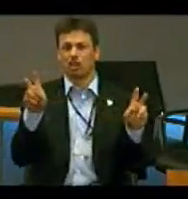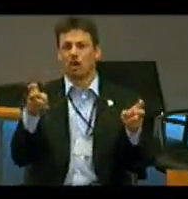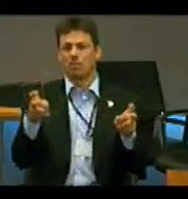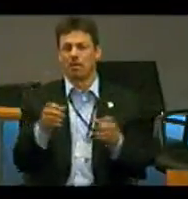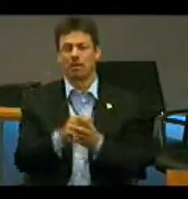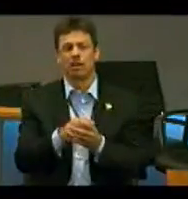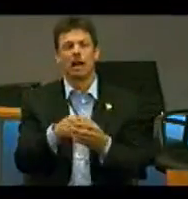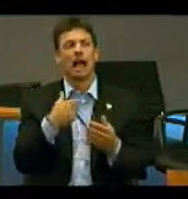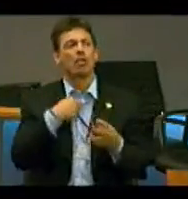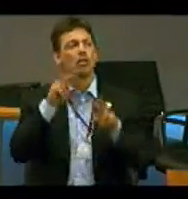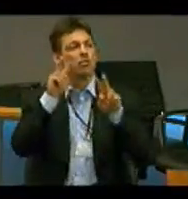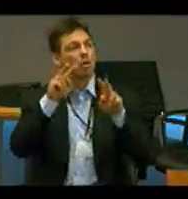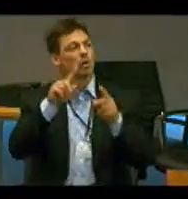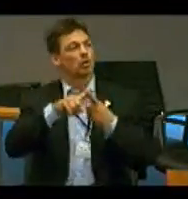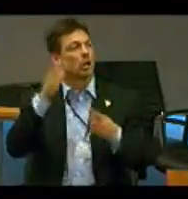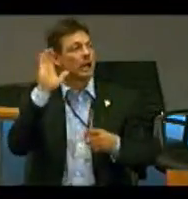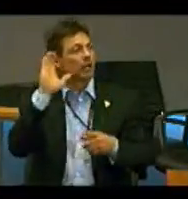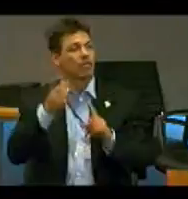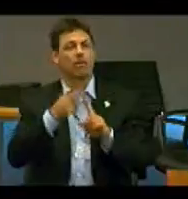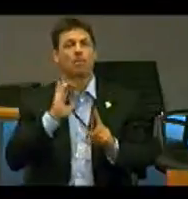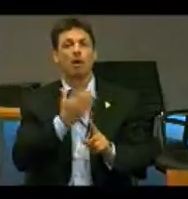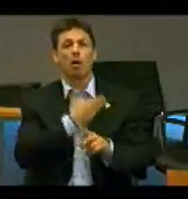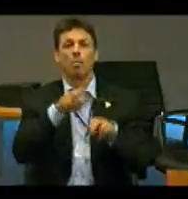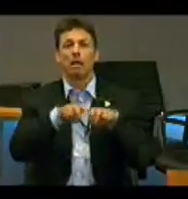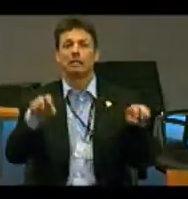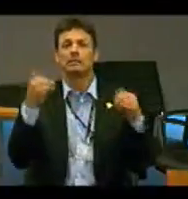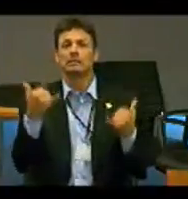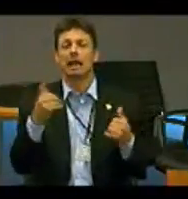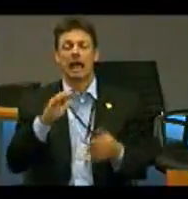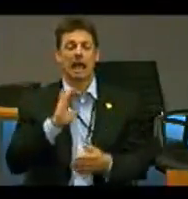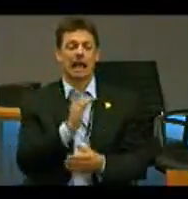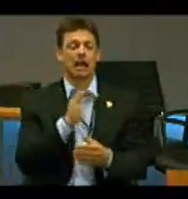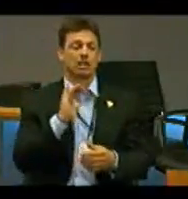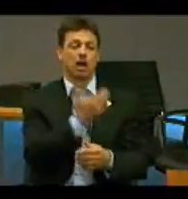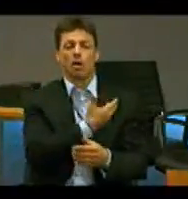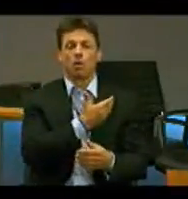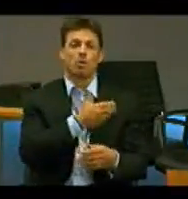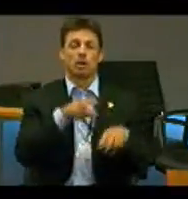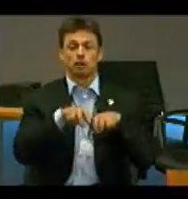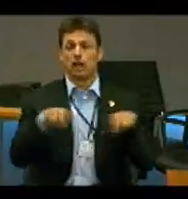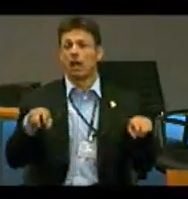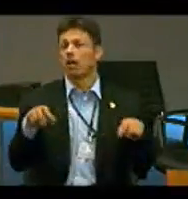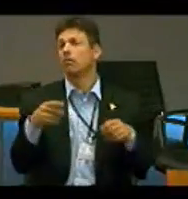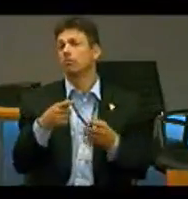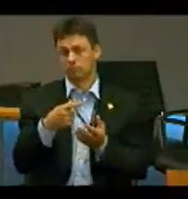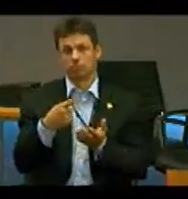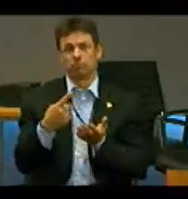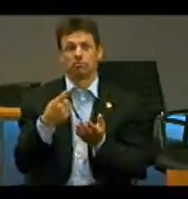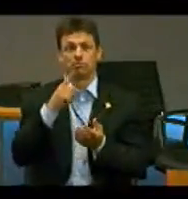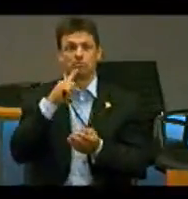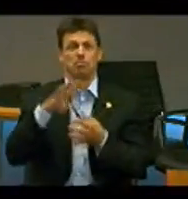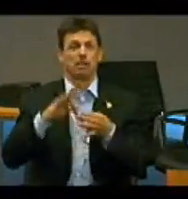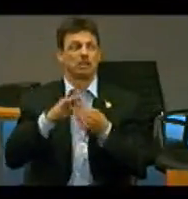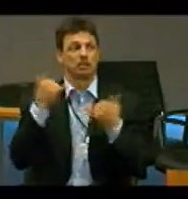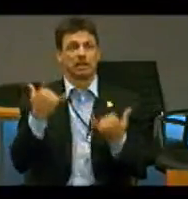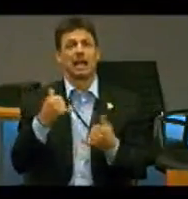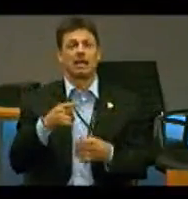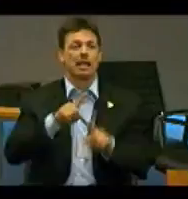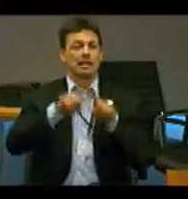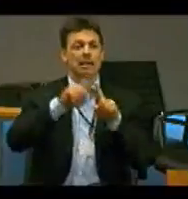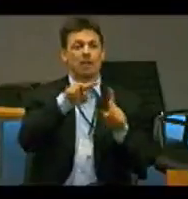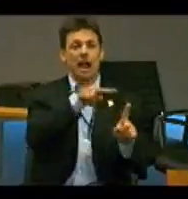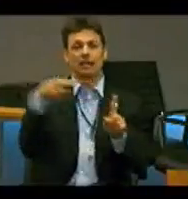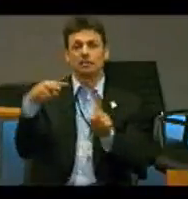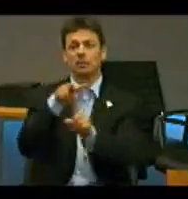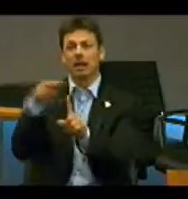to hearing our panelists today. As the chair mentioned, the Commission has held briefings on different aspects of school discipline over